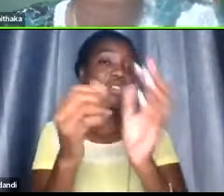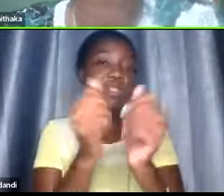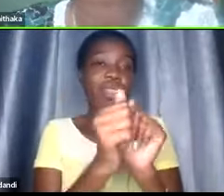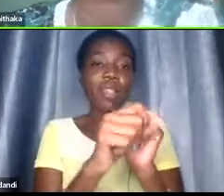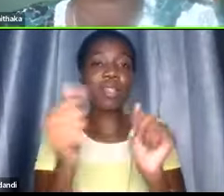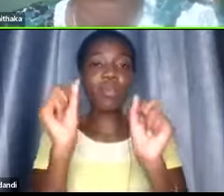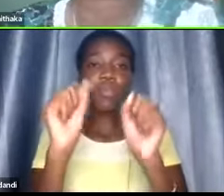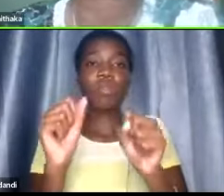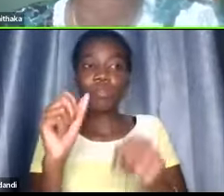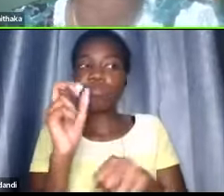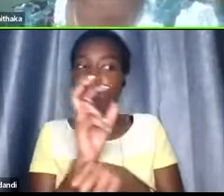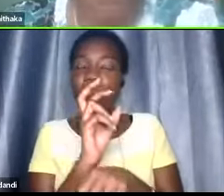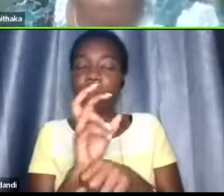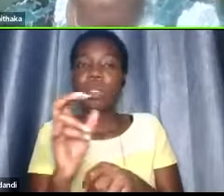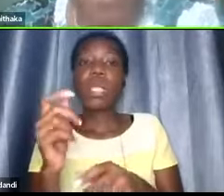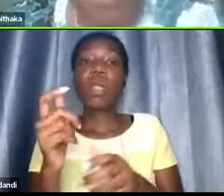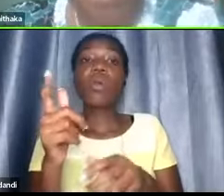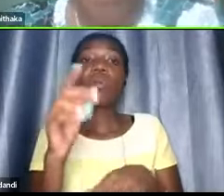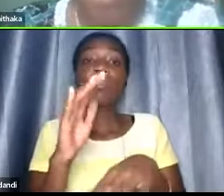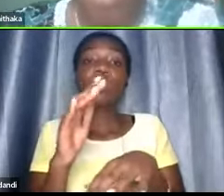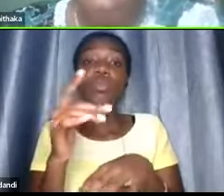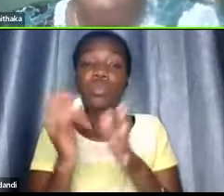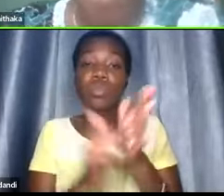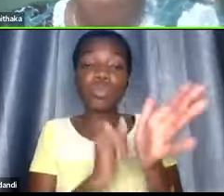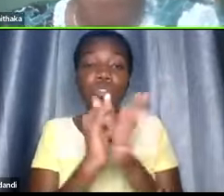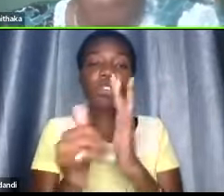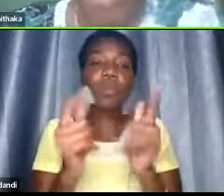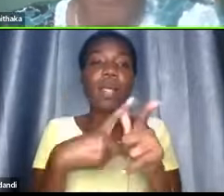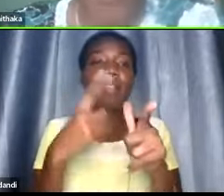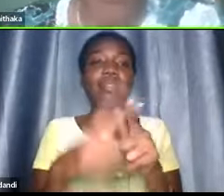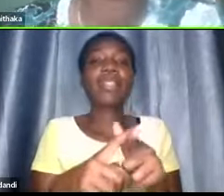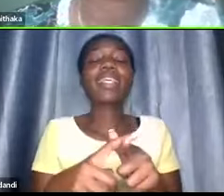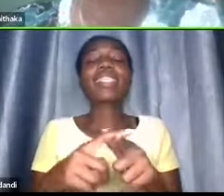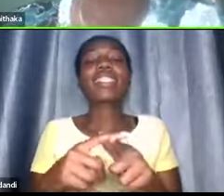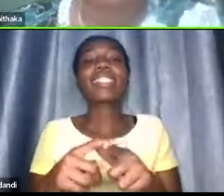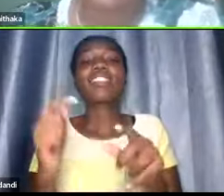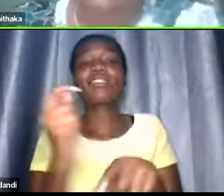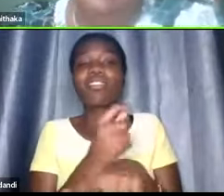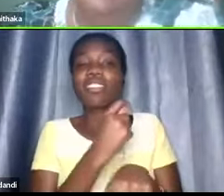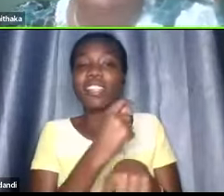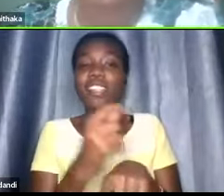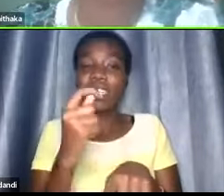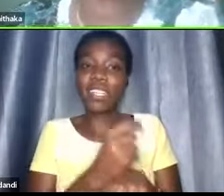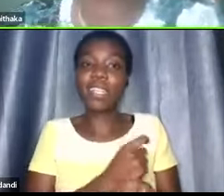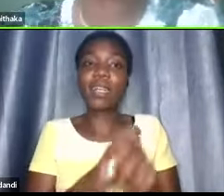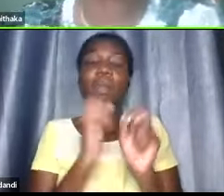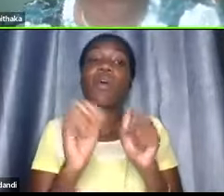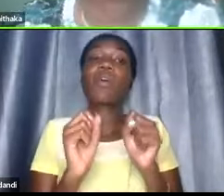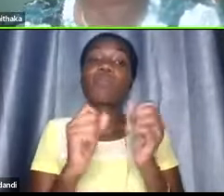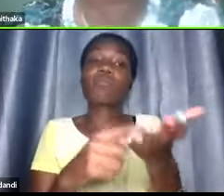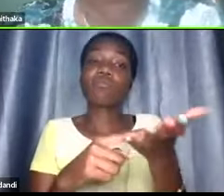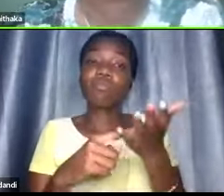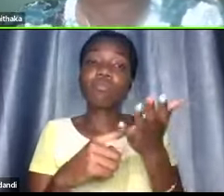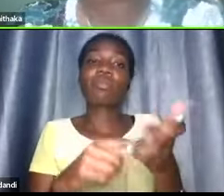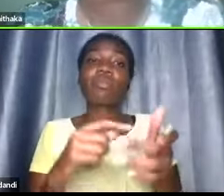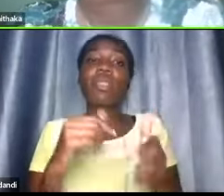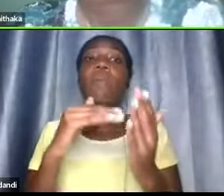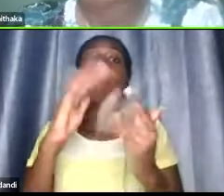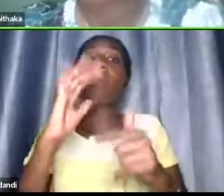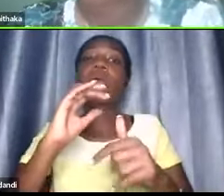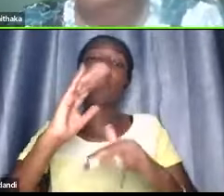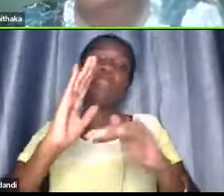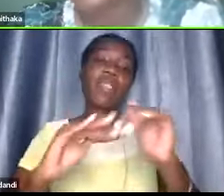website so that they are trained, so that they're able to actually discuss even better than we do. So that is